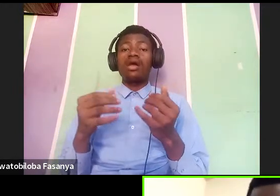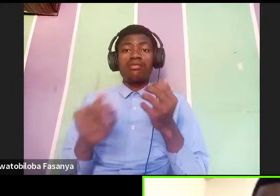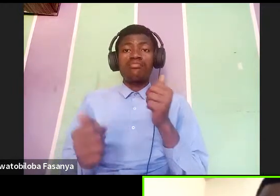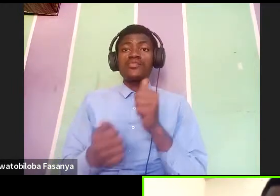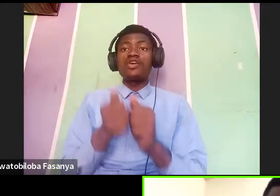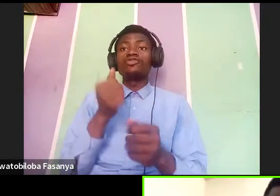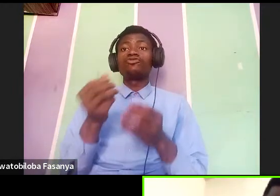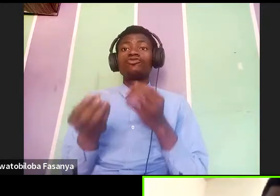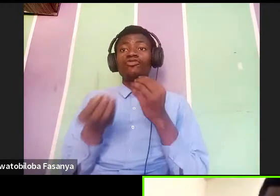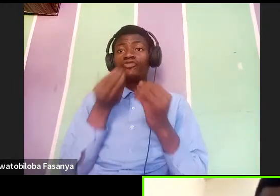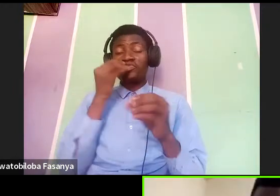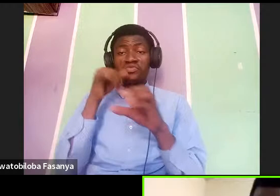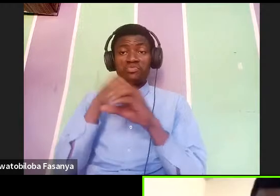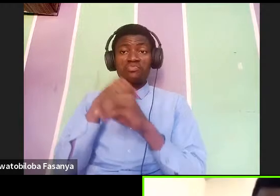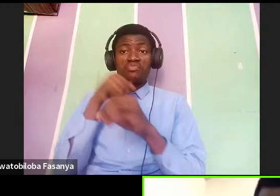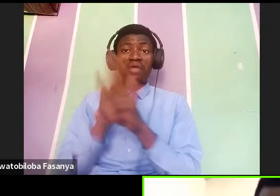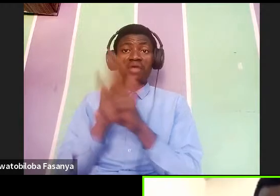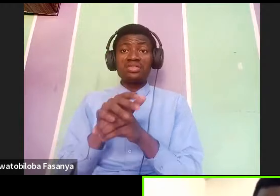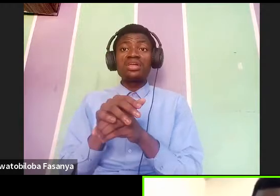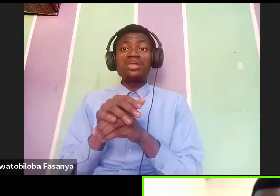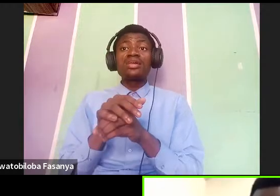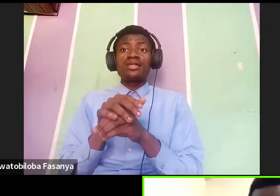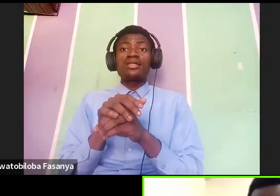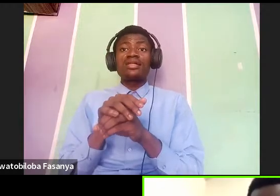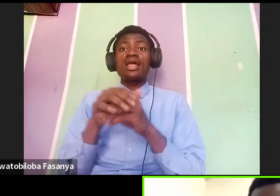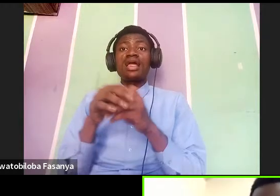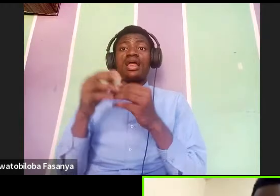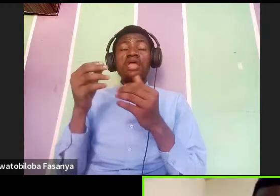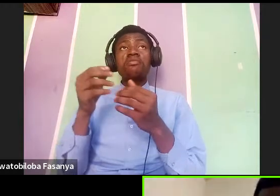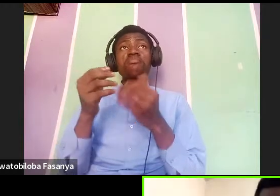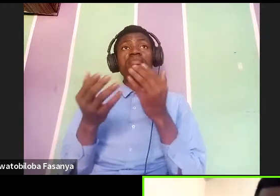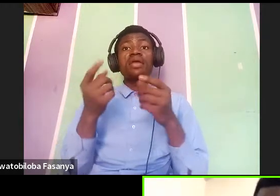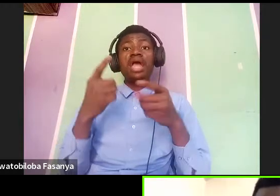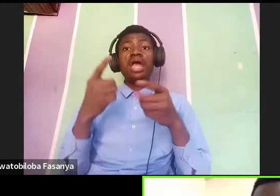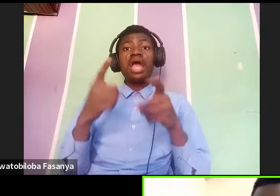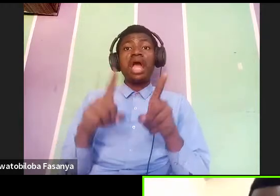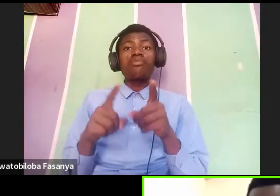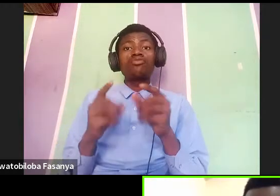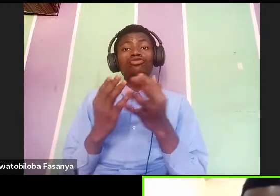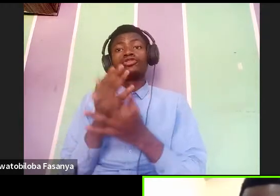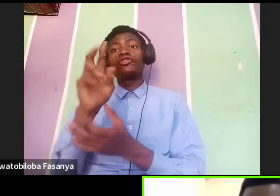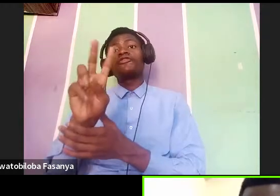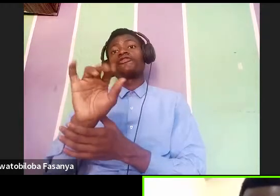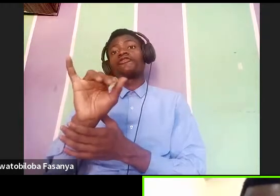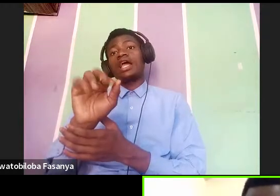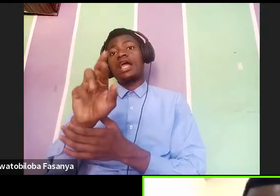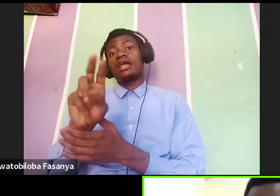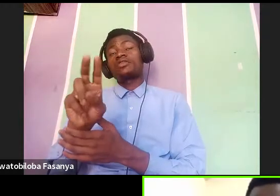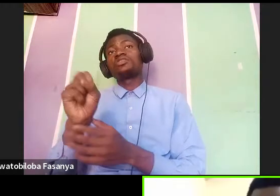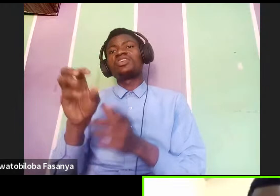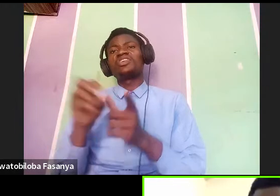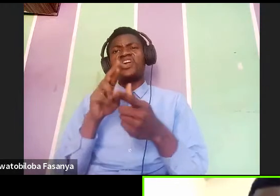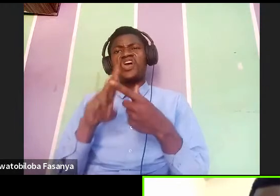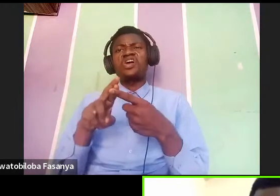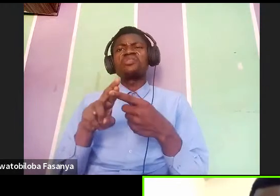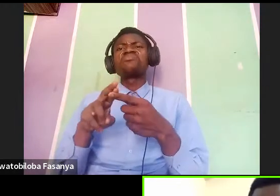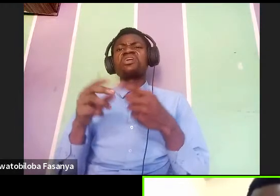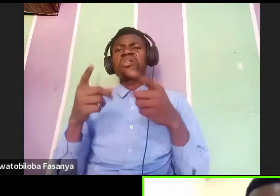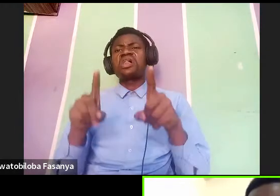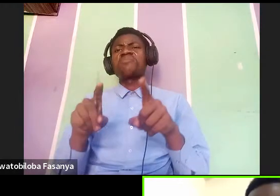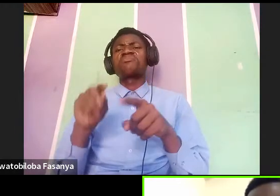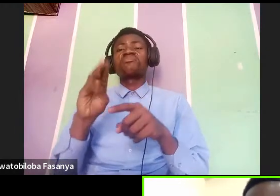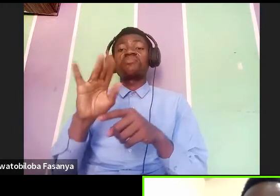their own, even if it's a virus that's causing it, and most times even if it's bacteria causing it, they do get better on their